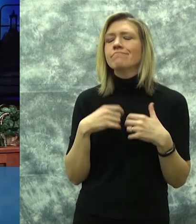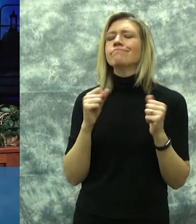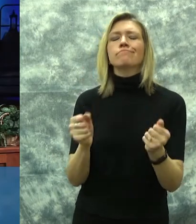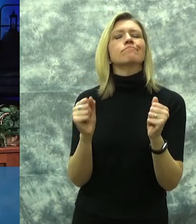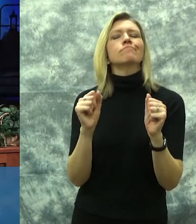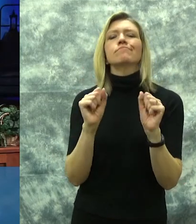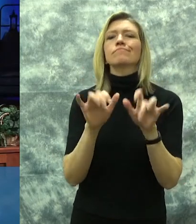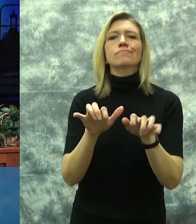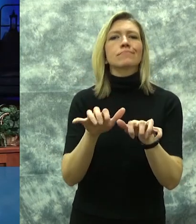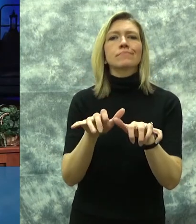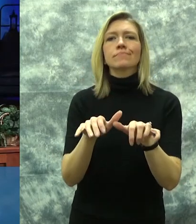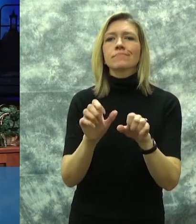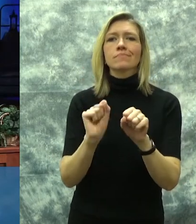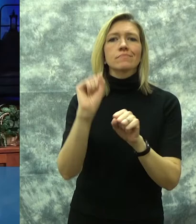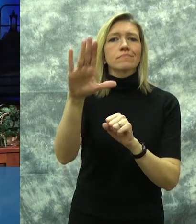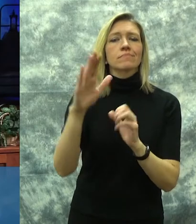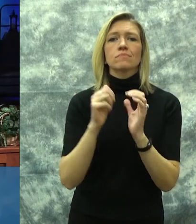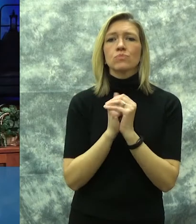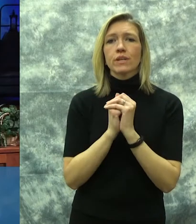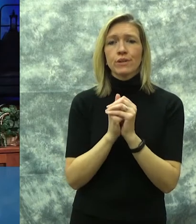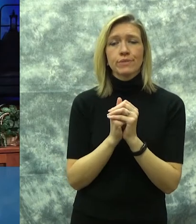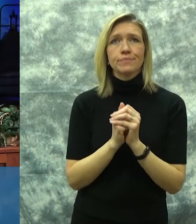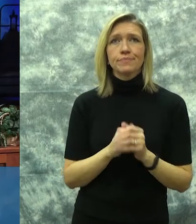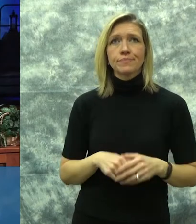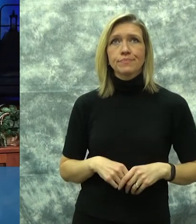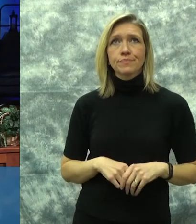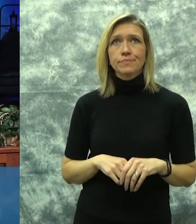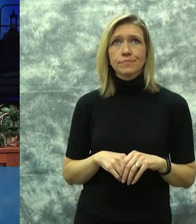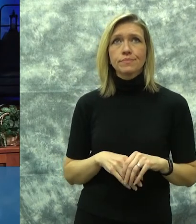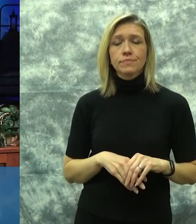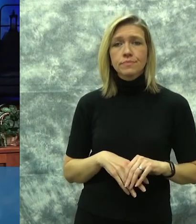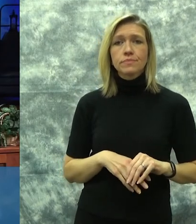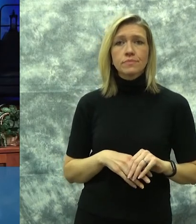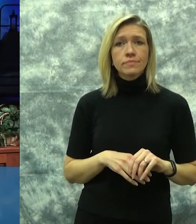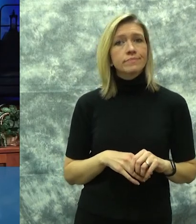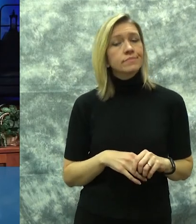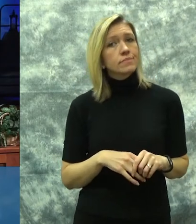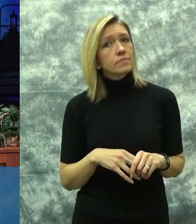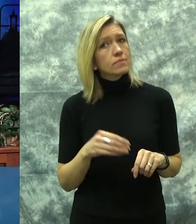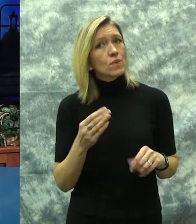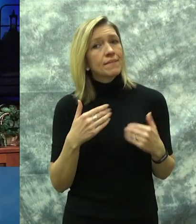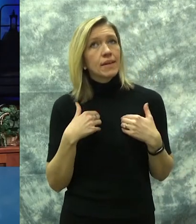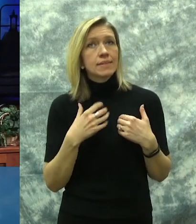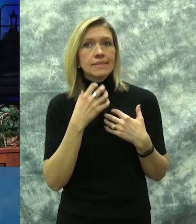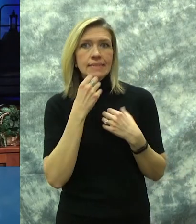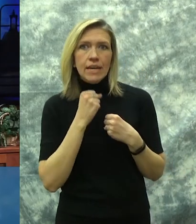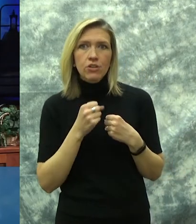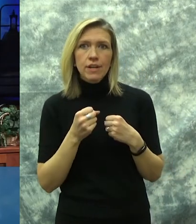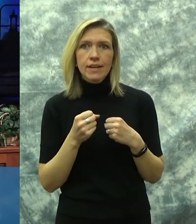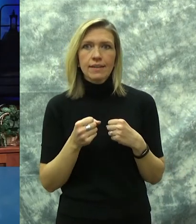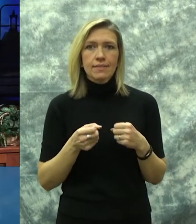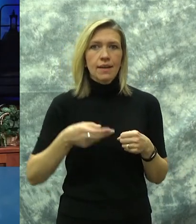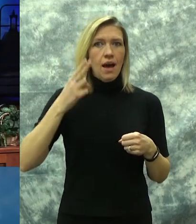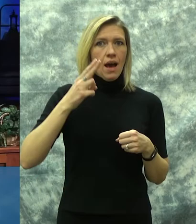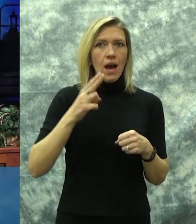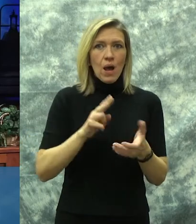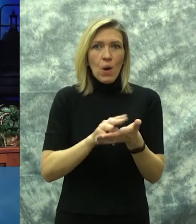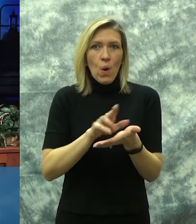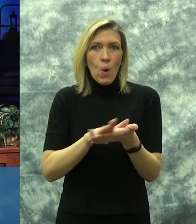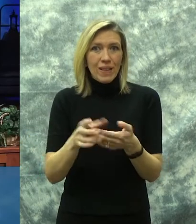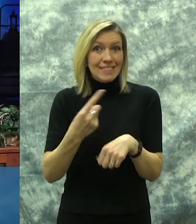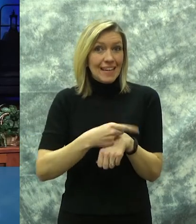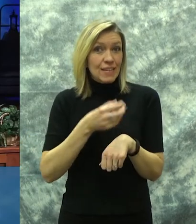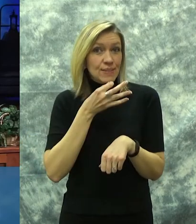covered. We got Michelle. We have a Sacred High Holy Day coming up. Do you know what it is? It's the football Super